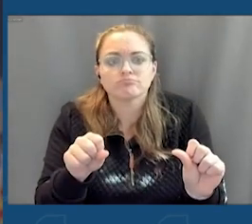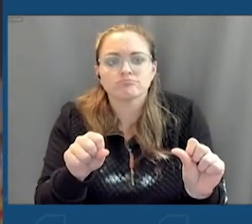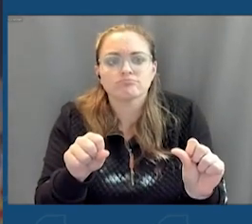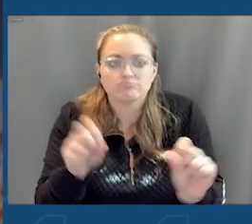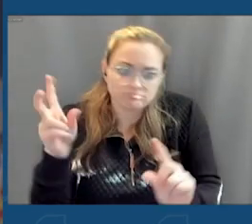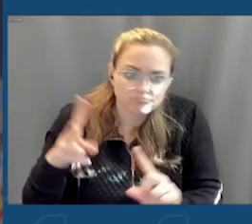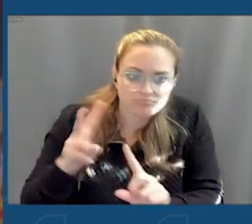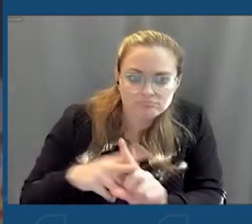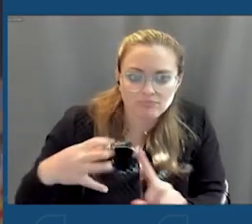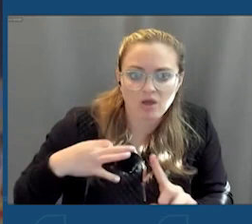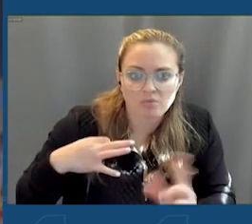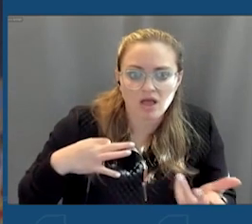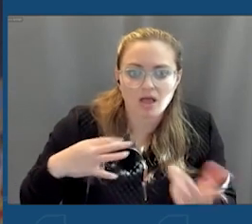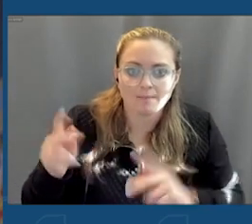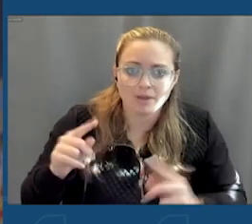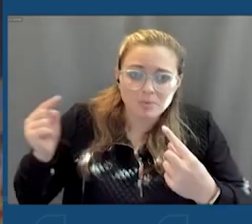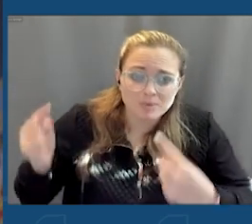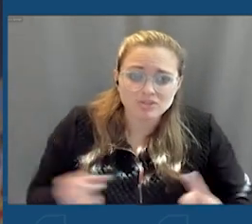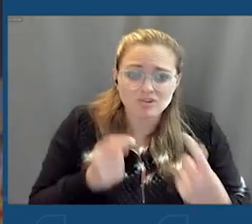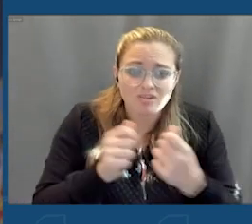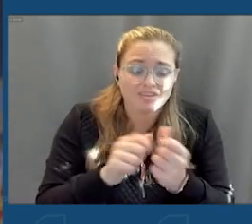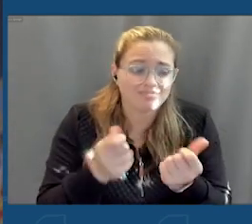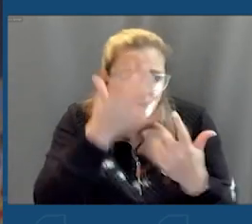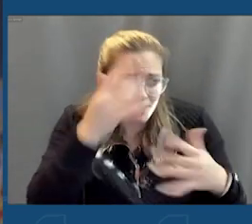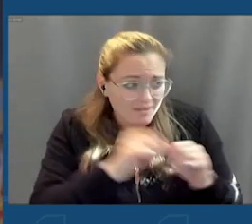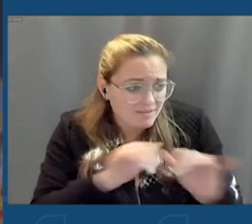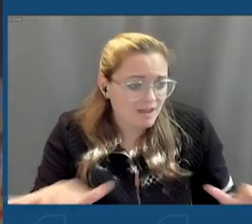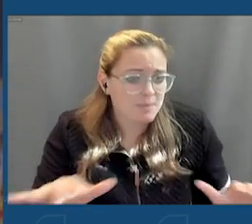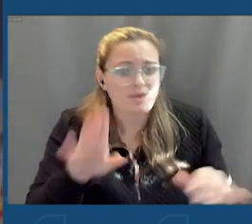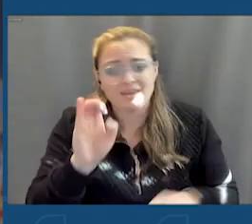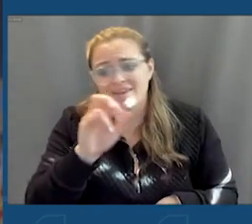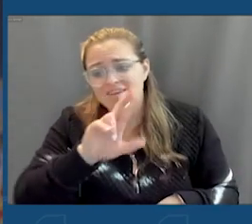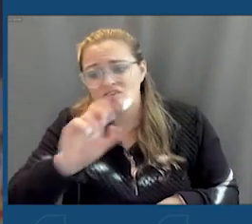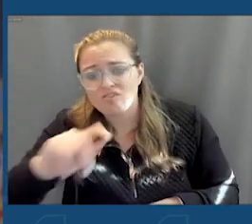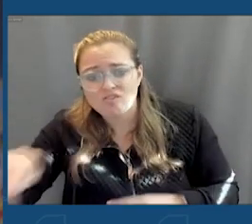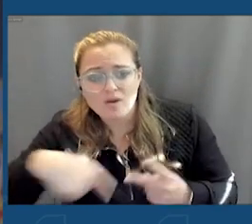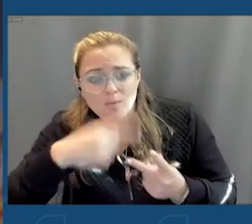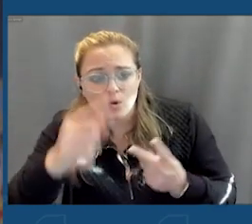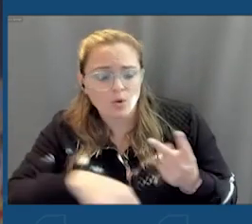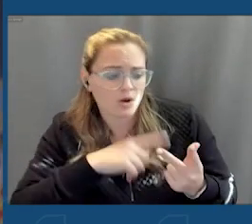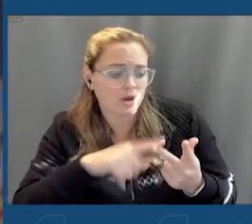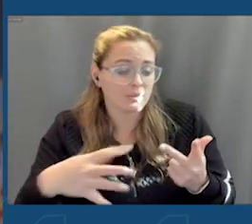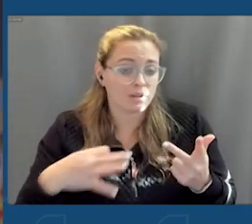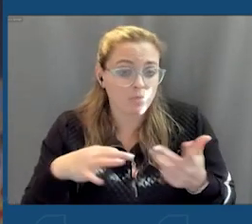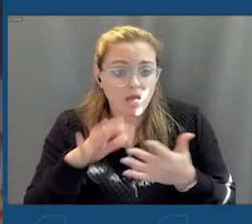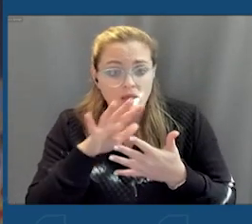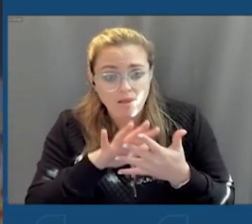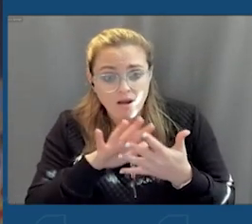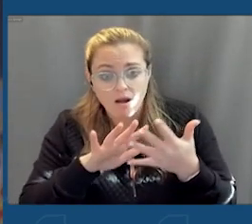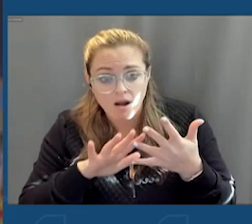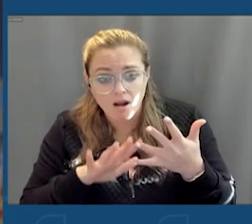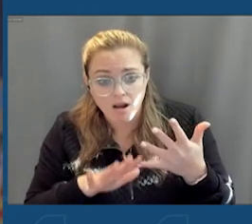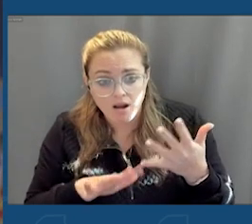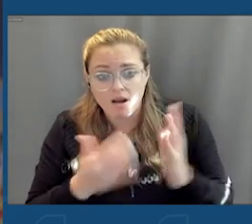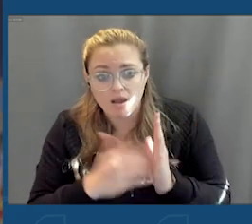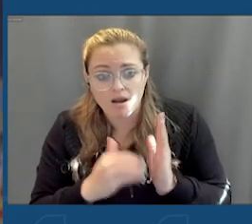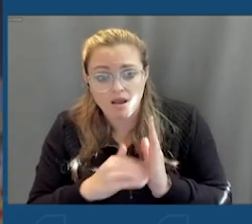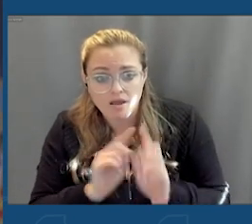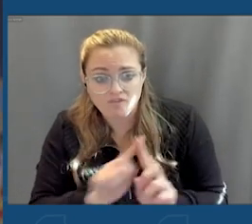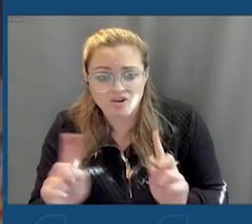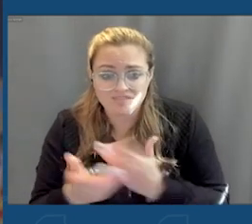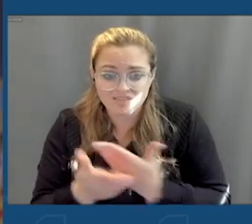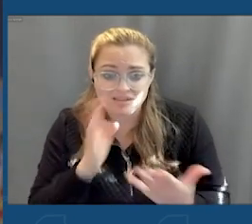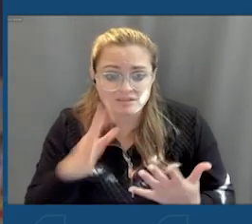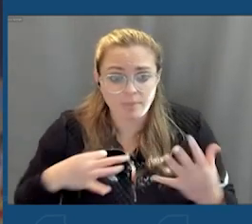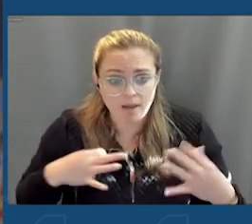apply. People have been struggling throughout the pandemic, going through the ERAP program. People have been applying time after time and time again. So to make